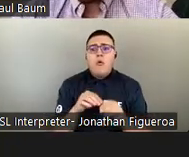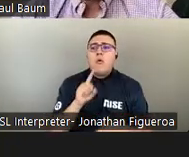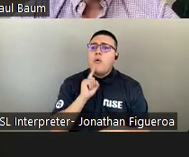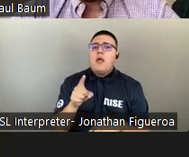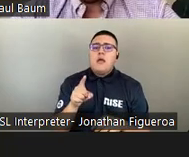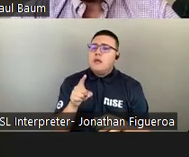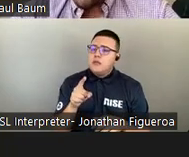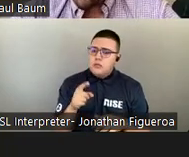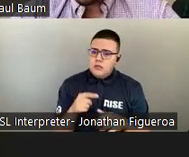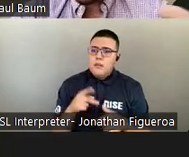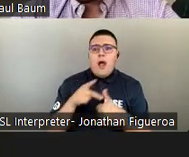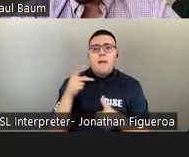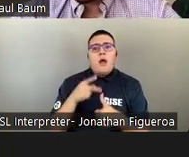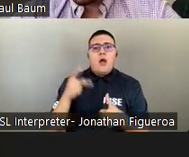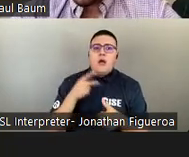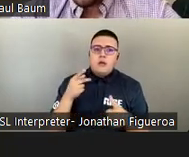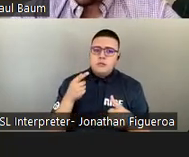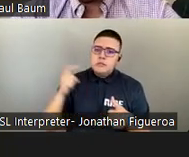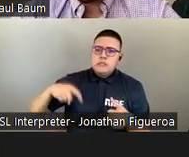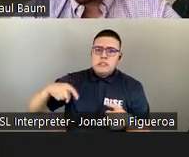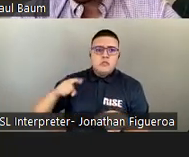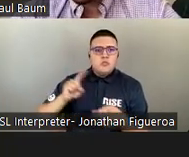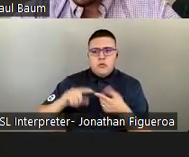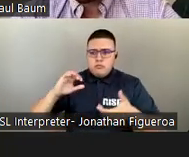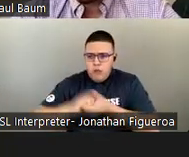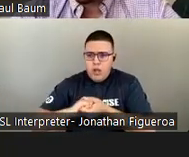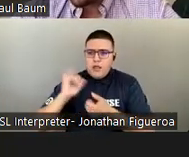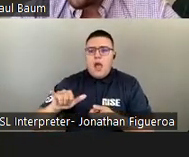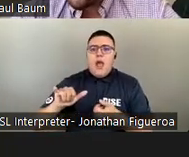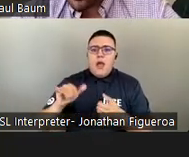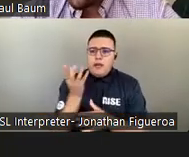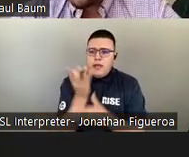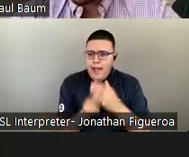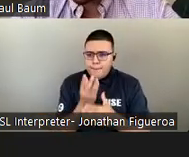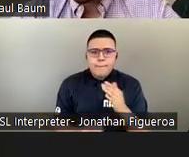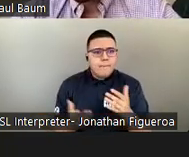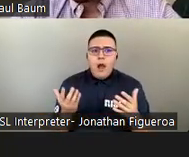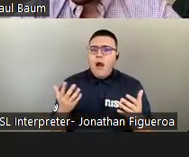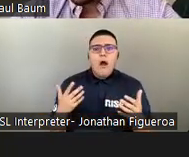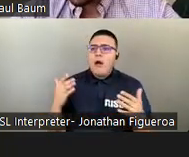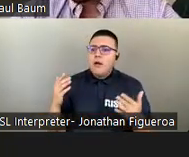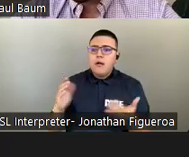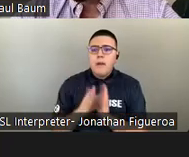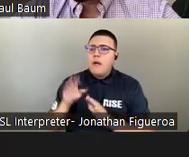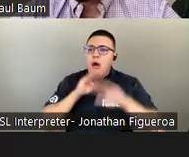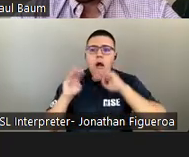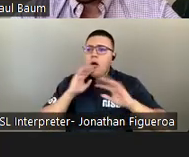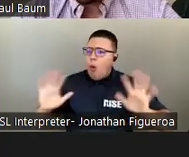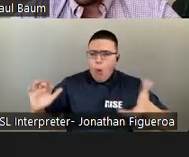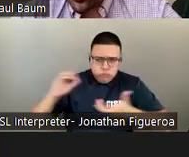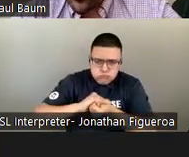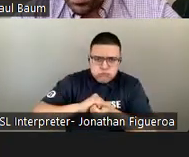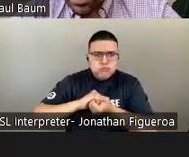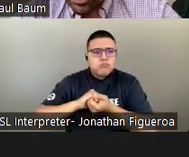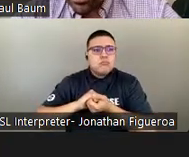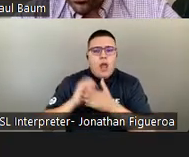necessity that's going to help us really bridge that gap. The more educated we are on these topics, the easier it is going to be to have